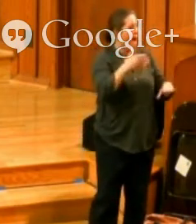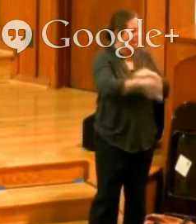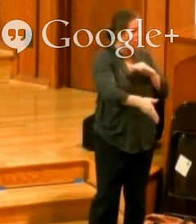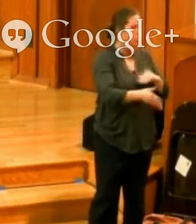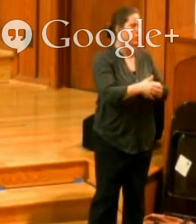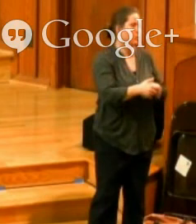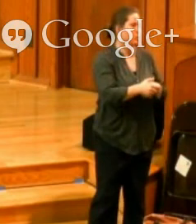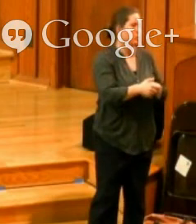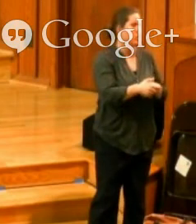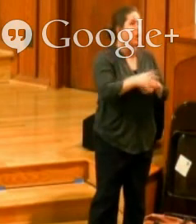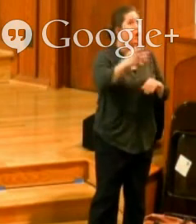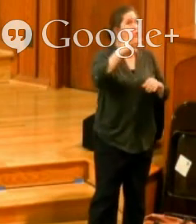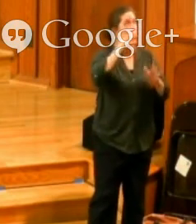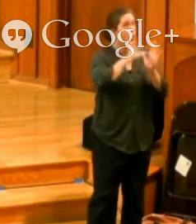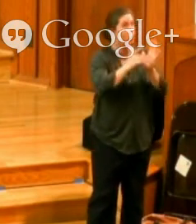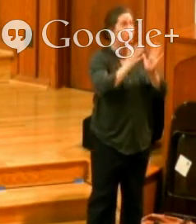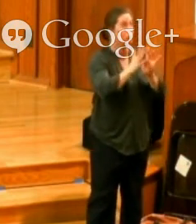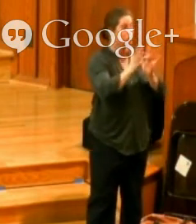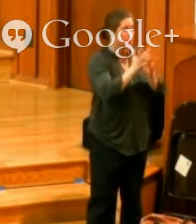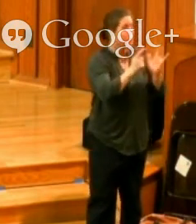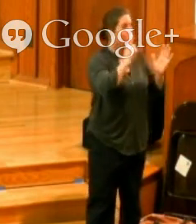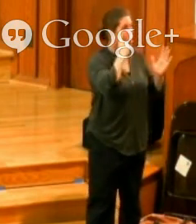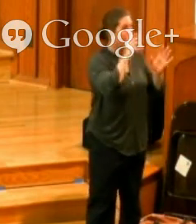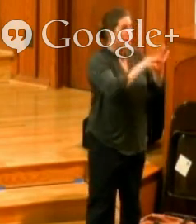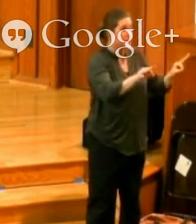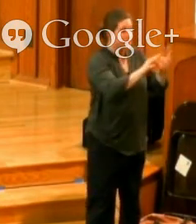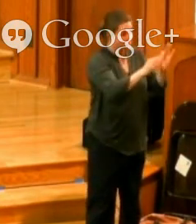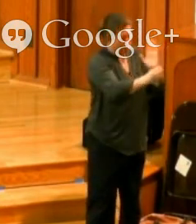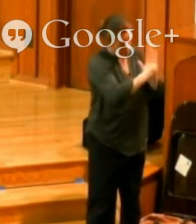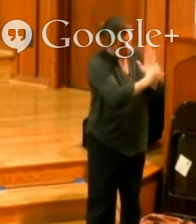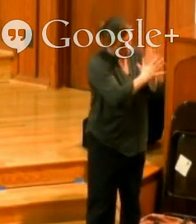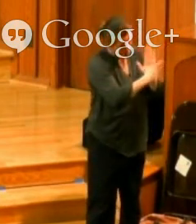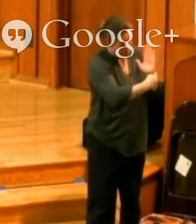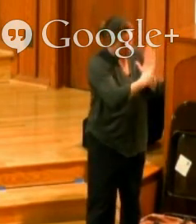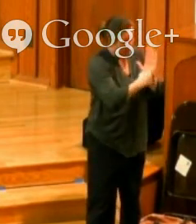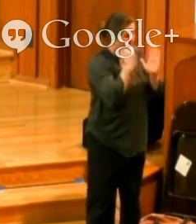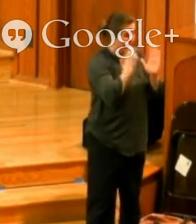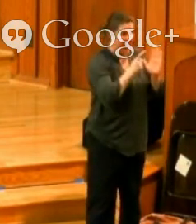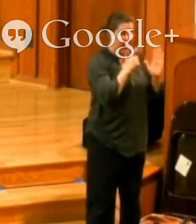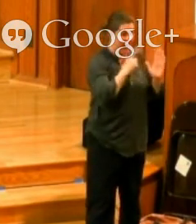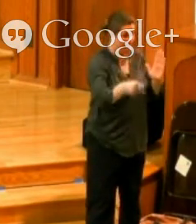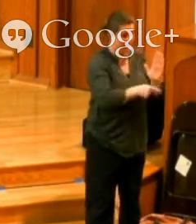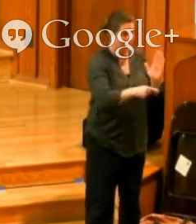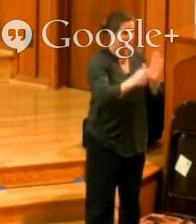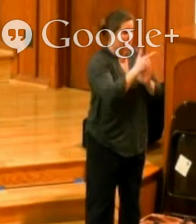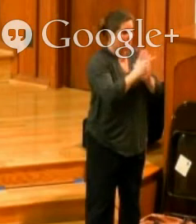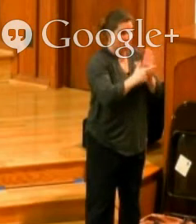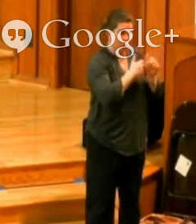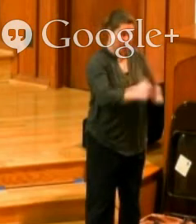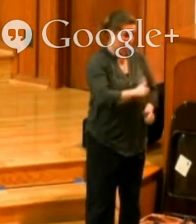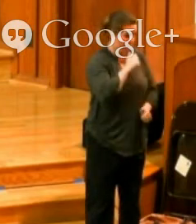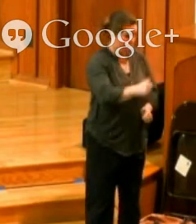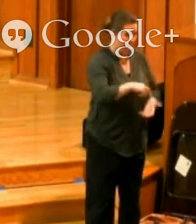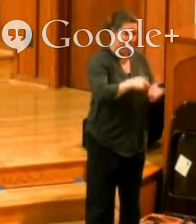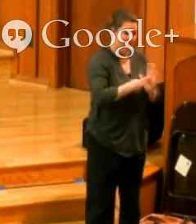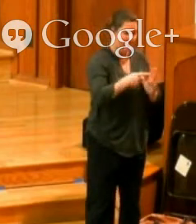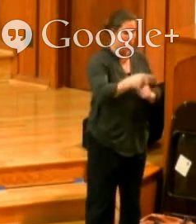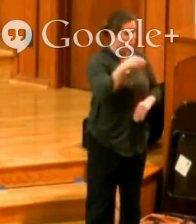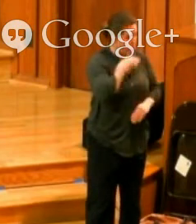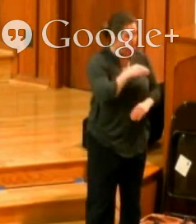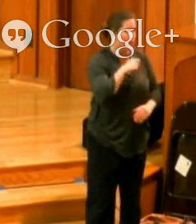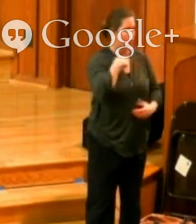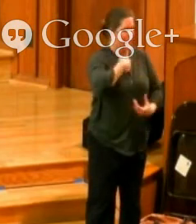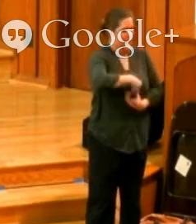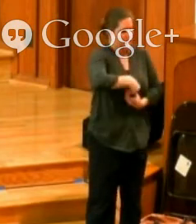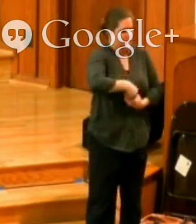word of God that he who says, I know him, but does not keep his commandments is a liar, and the truth is not in him. God's